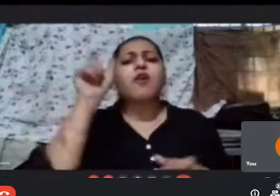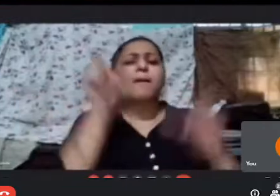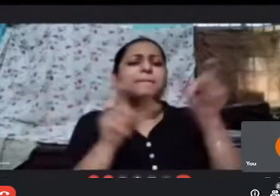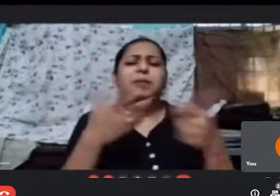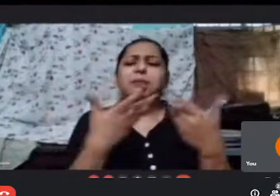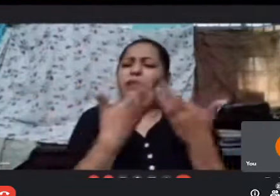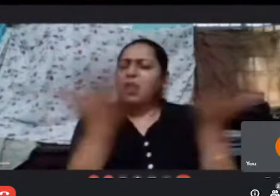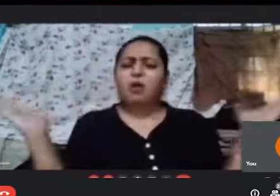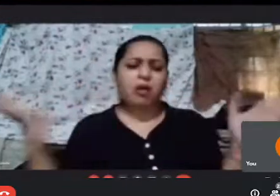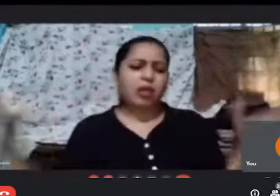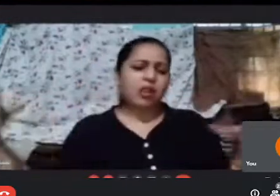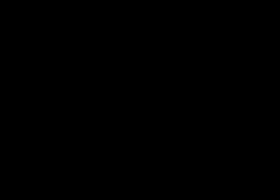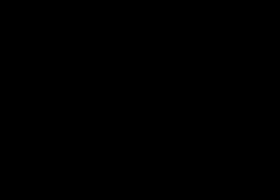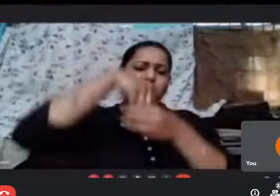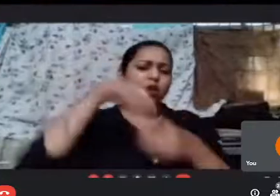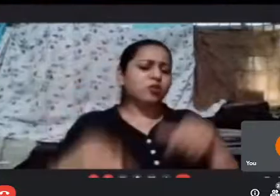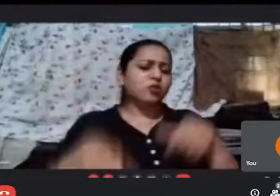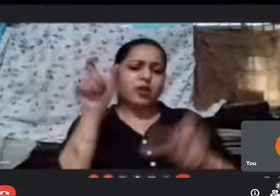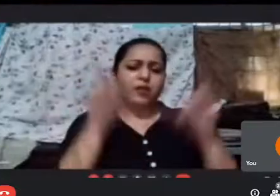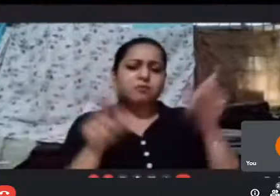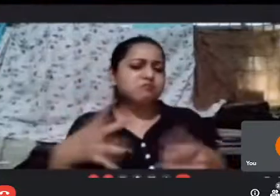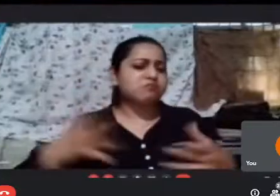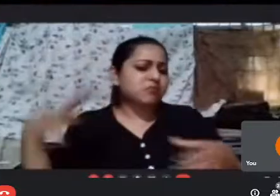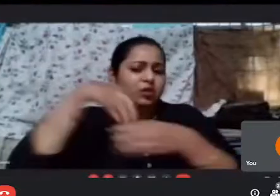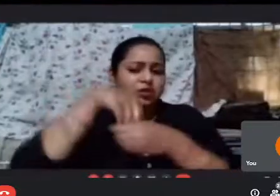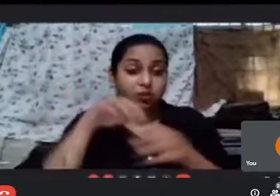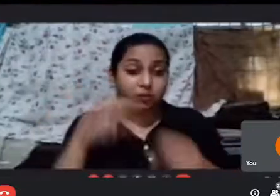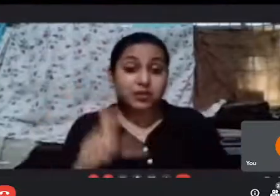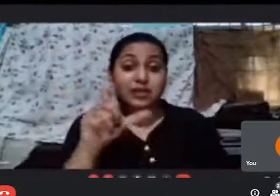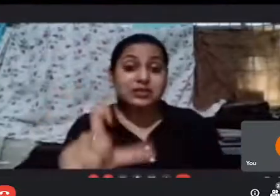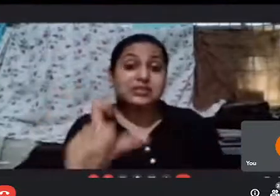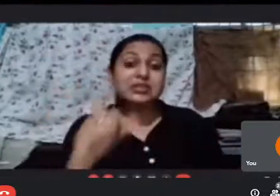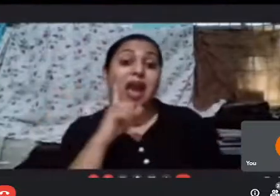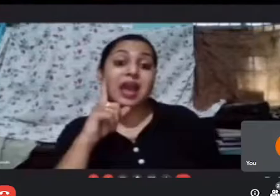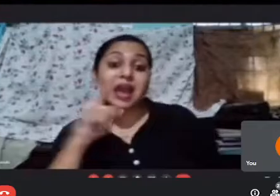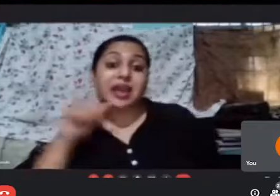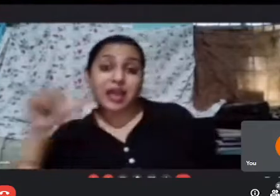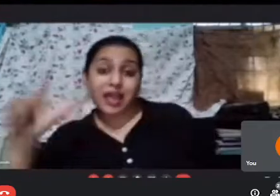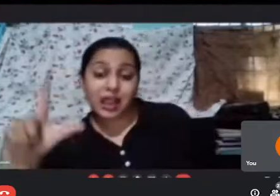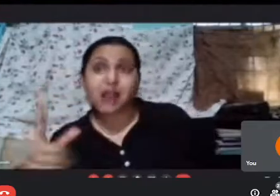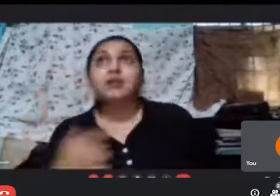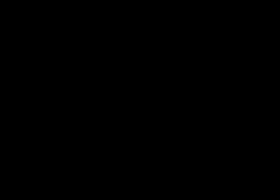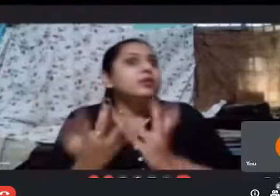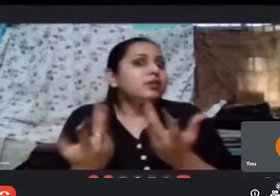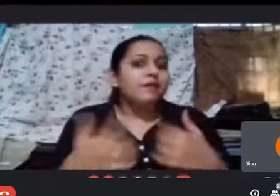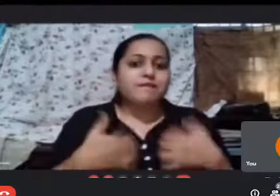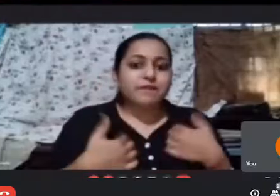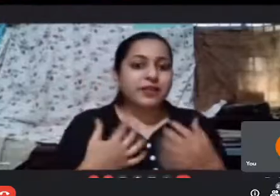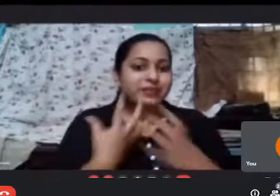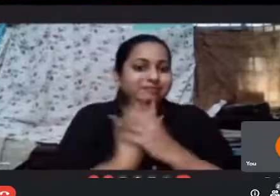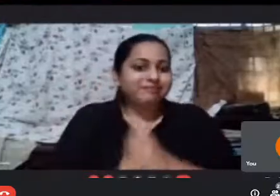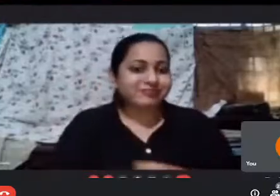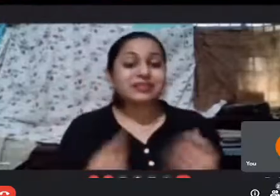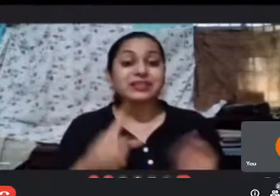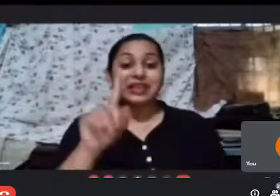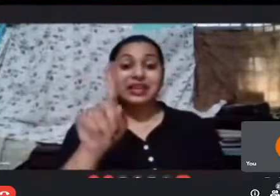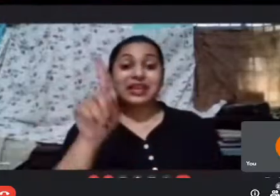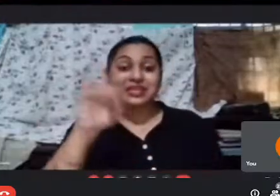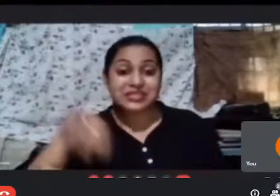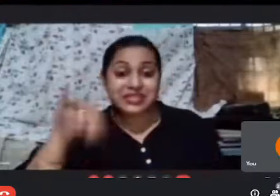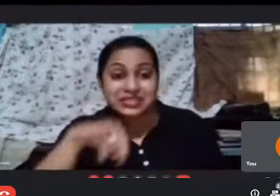deliberations. The CIL is pleased to organize the 16th lecture of the Foundation